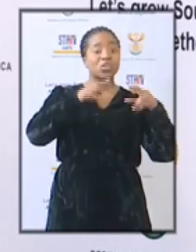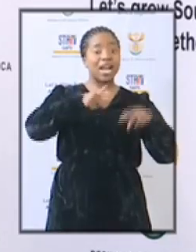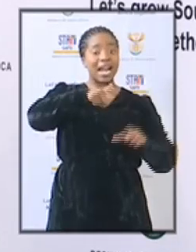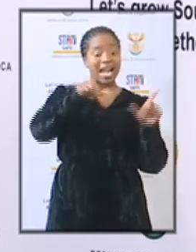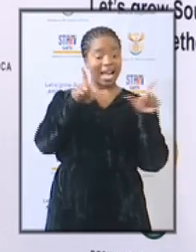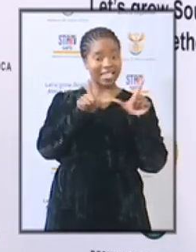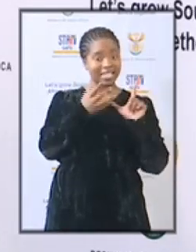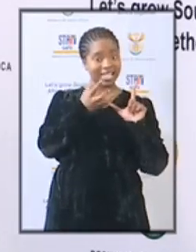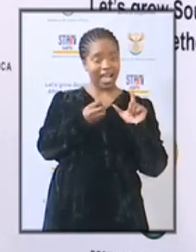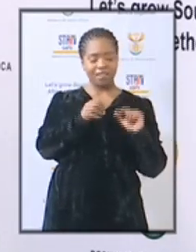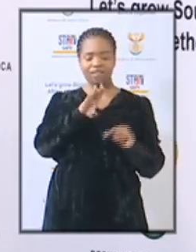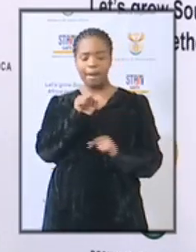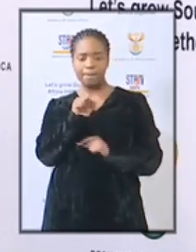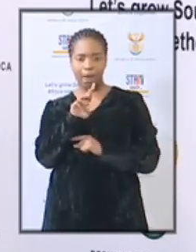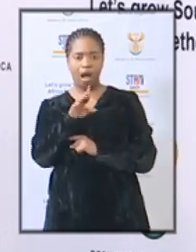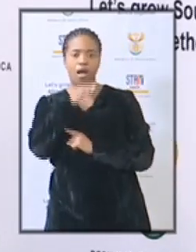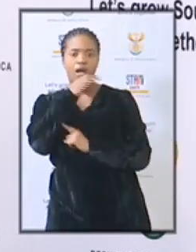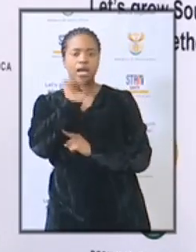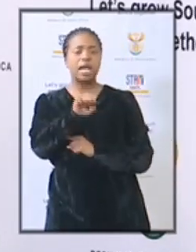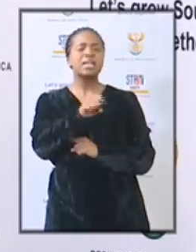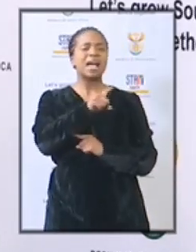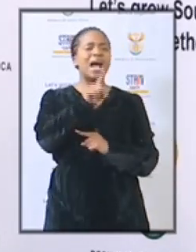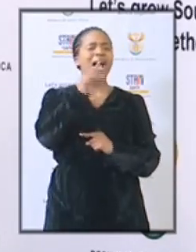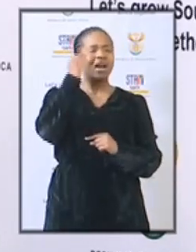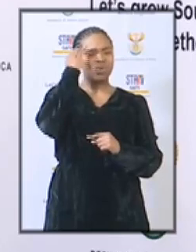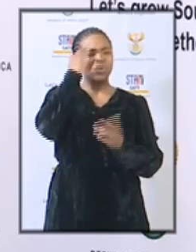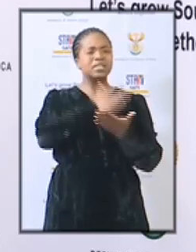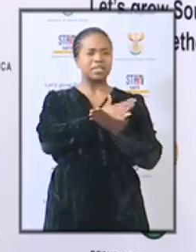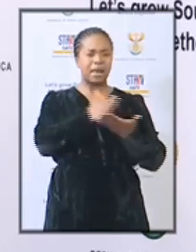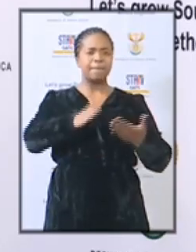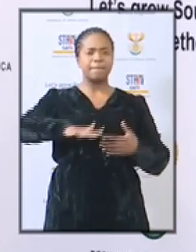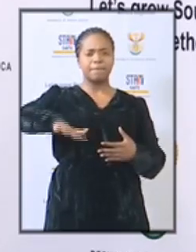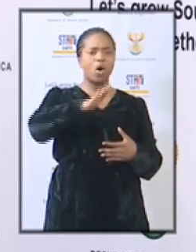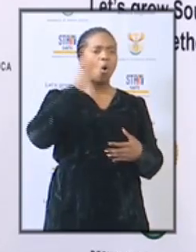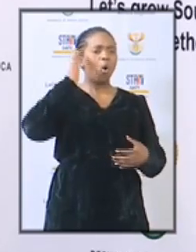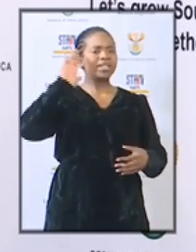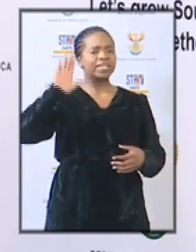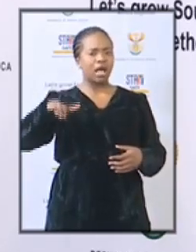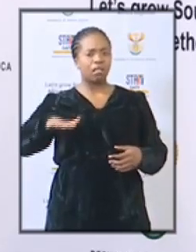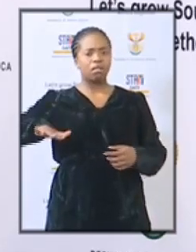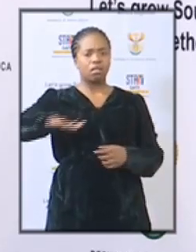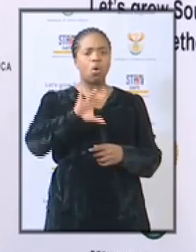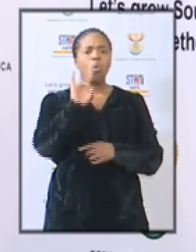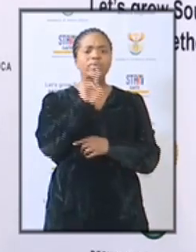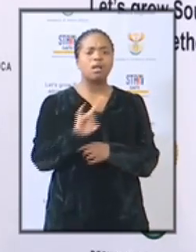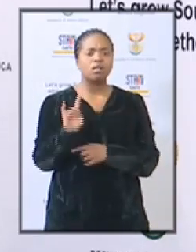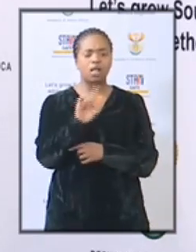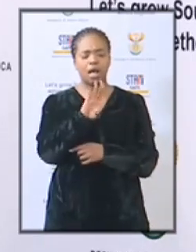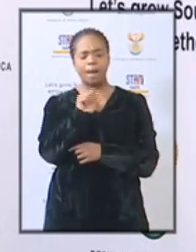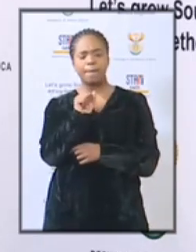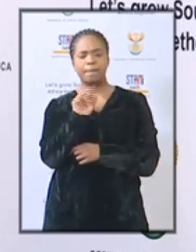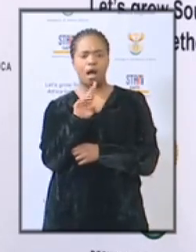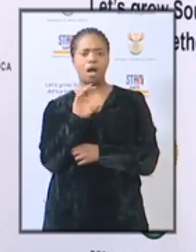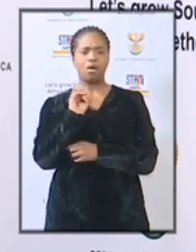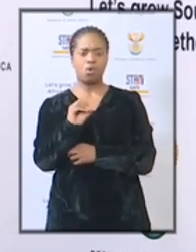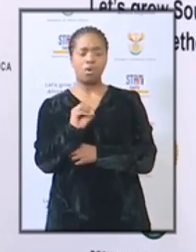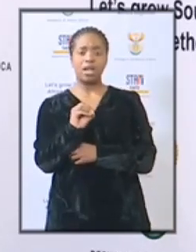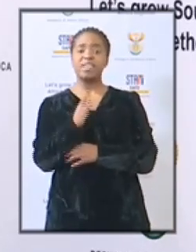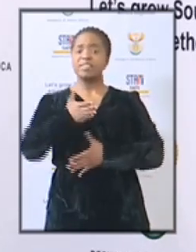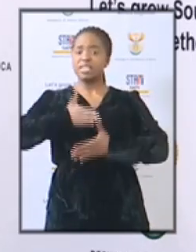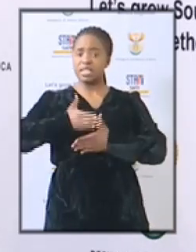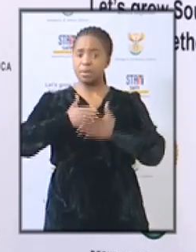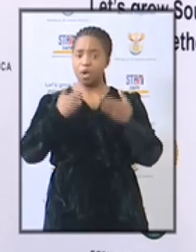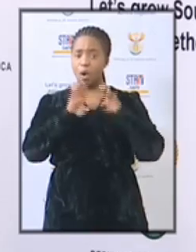bars. I need to indicate, because we do have bars within our hotels, and if they do operate, we want to emphasize